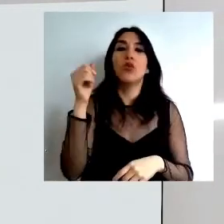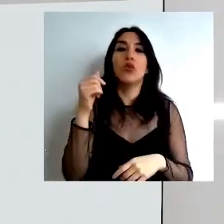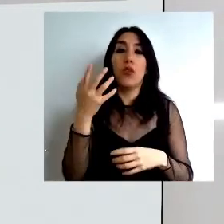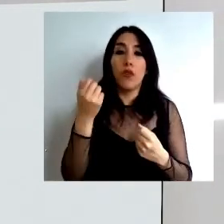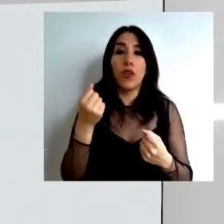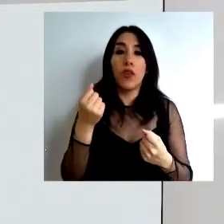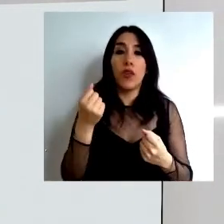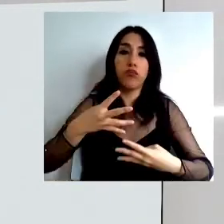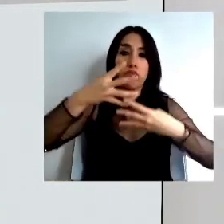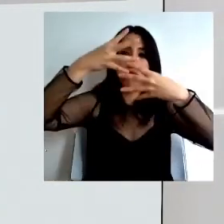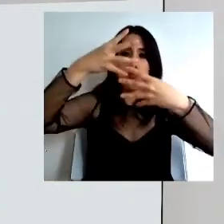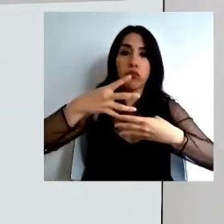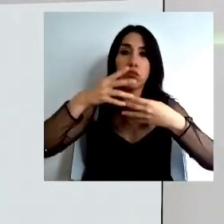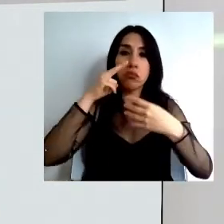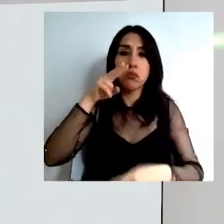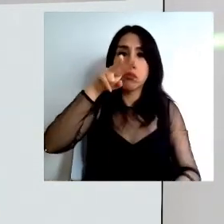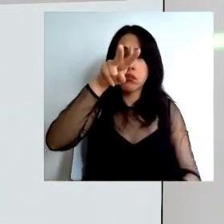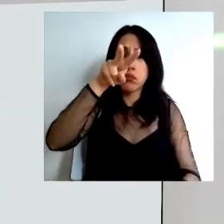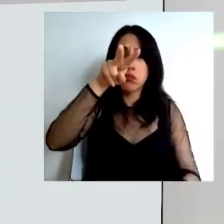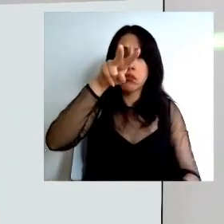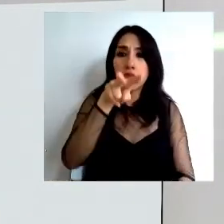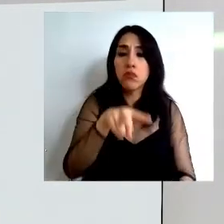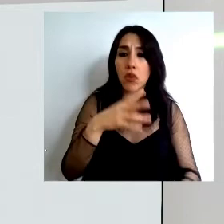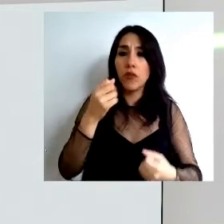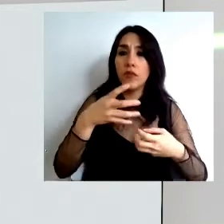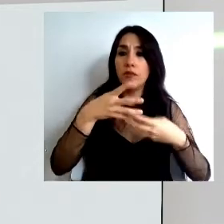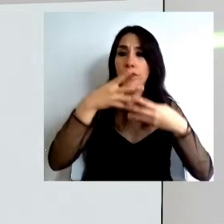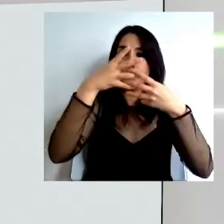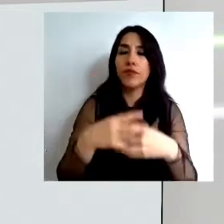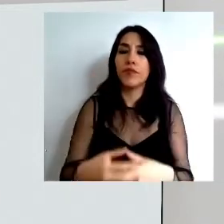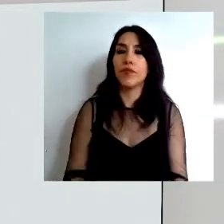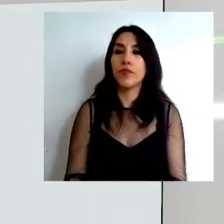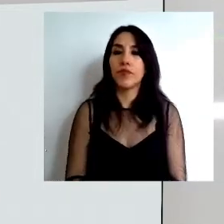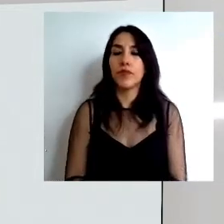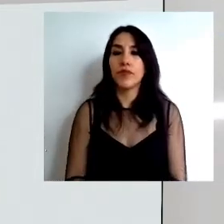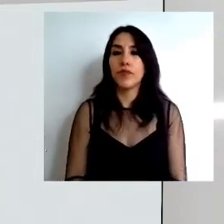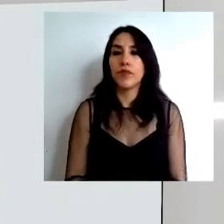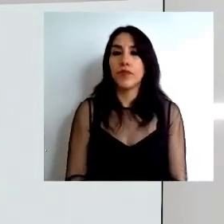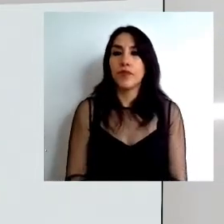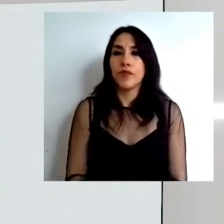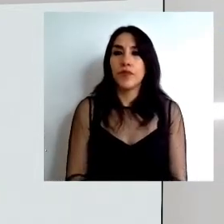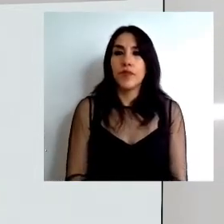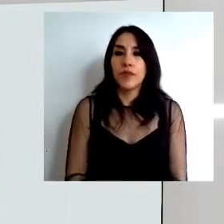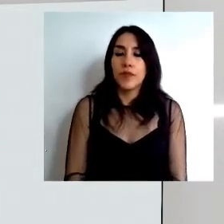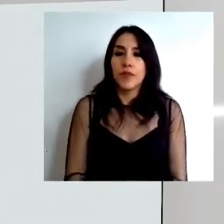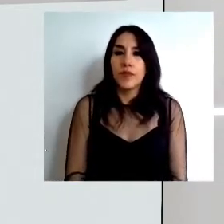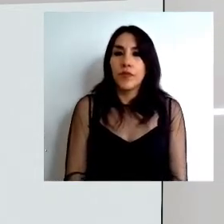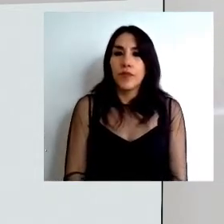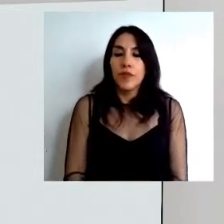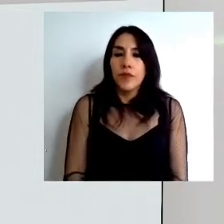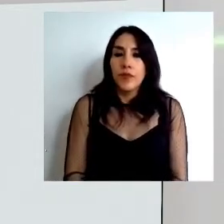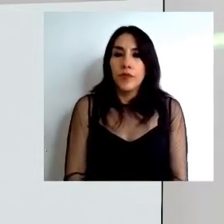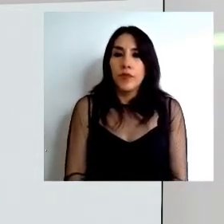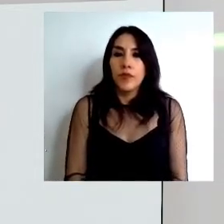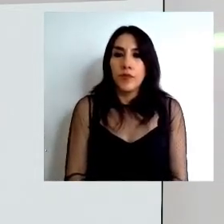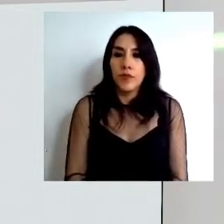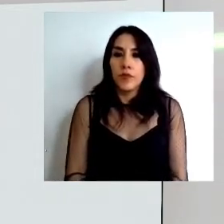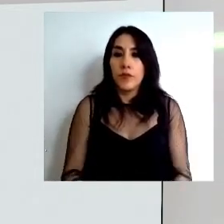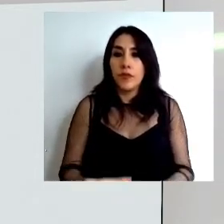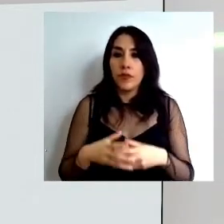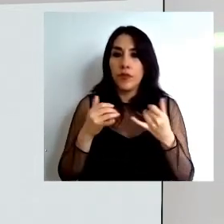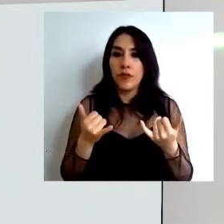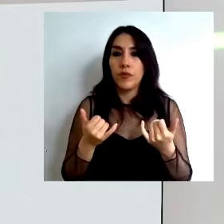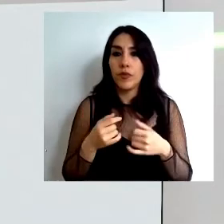throughout Walburga's testimonial or during the Q&A afterwards as well. I would just now like to